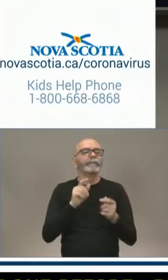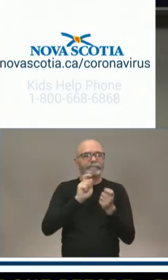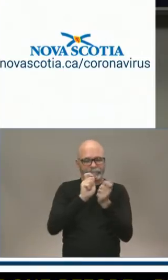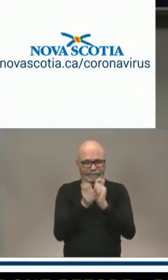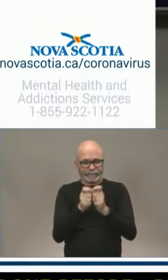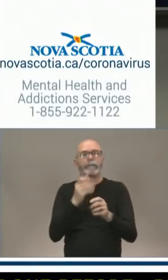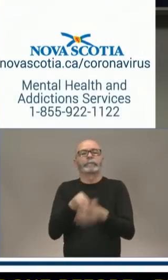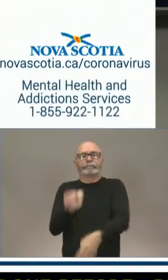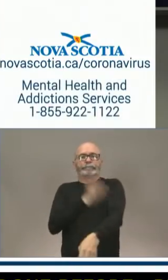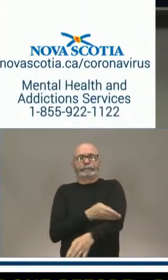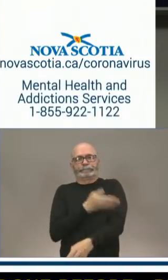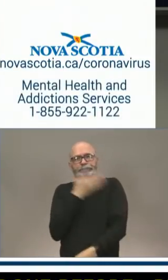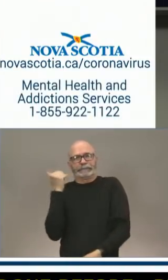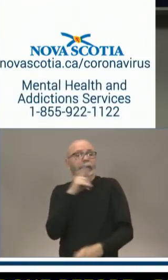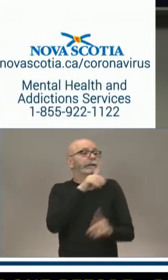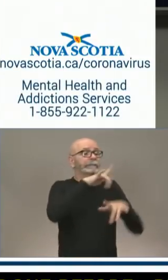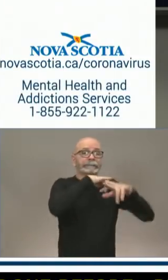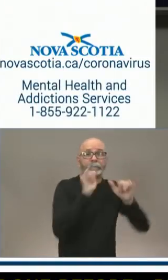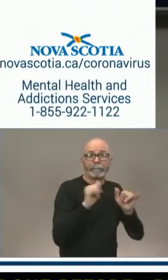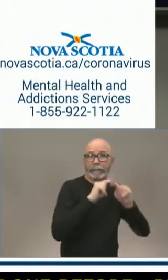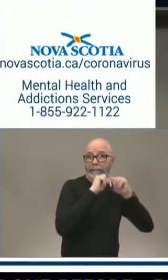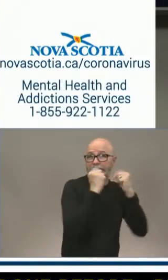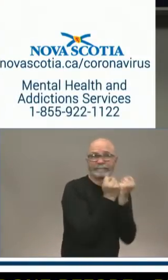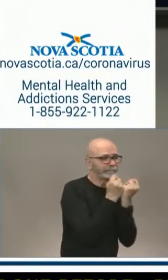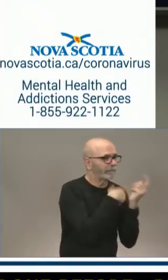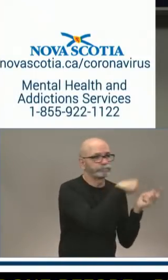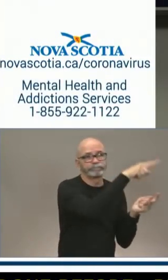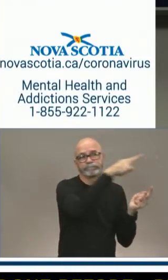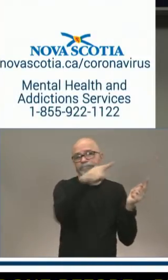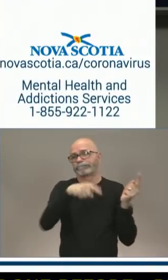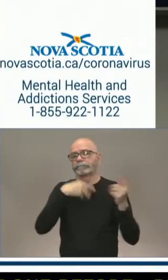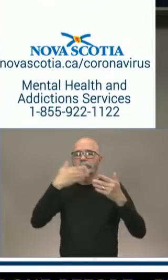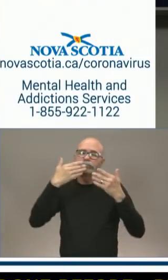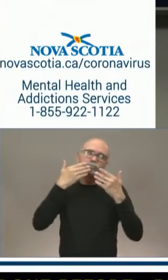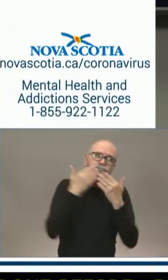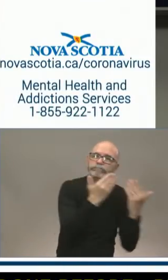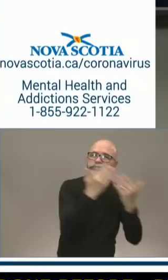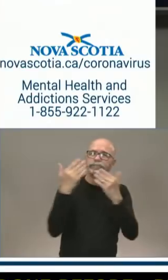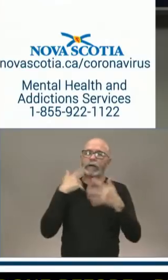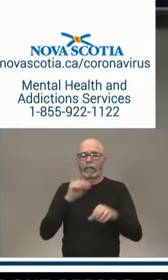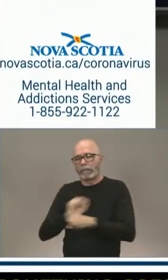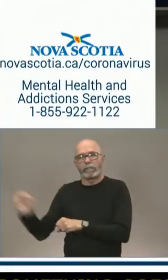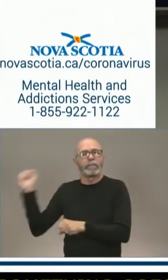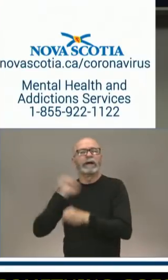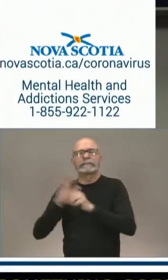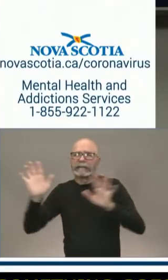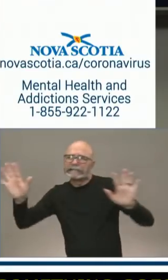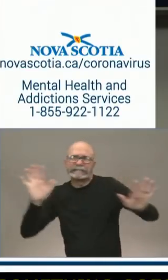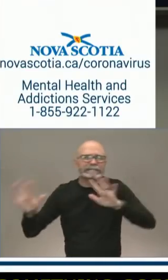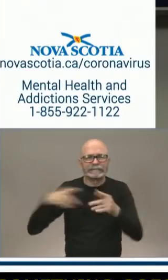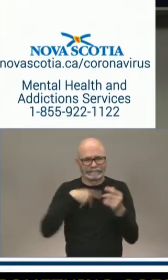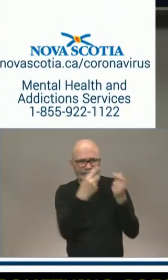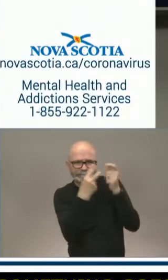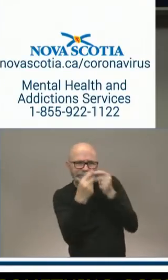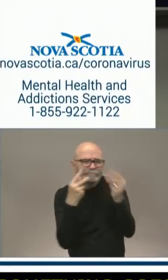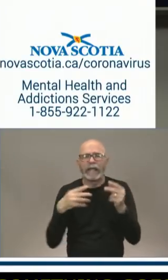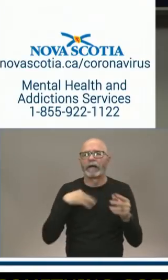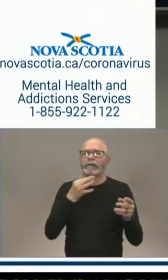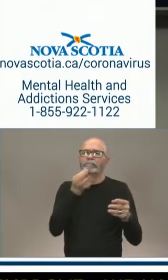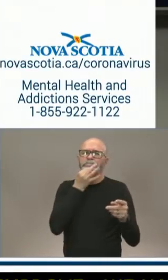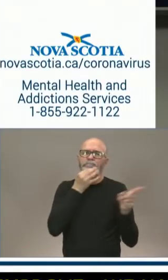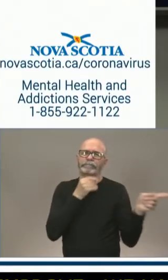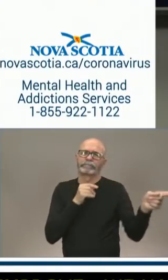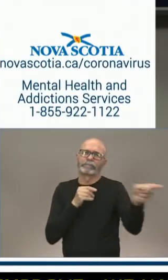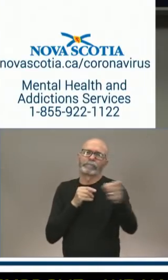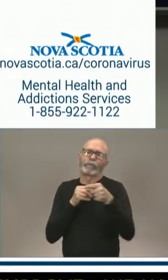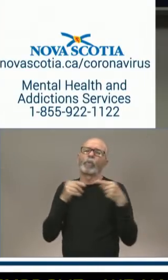of people who I want to thank. They're working tirelessly to make sure we get Nova Scotians vaccinated as quickly as possible. So as